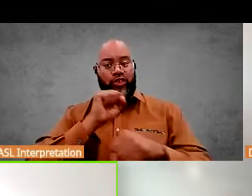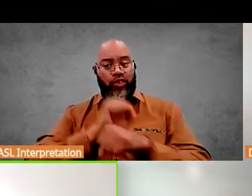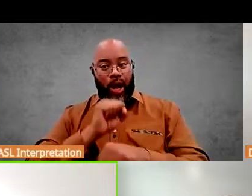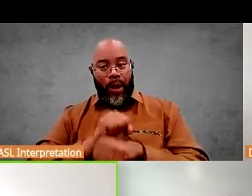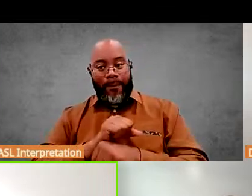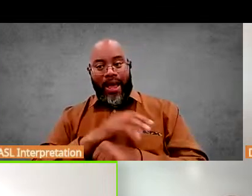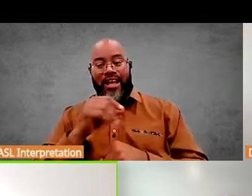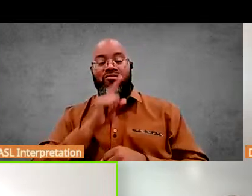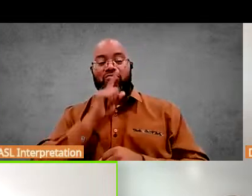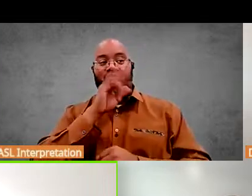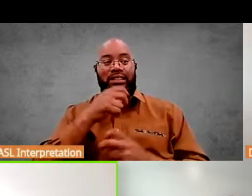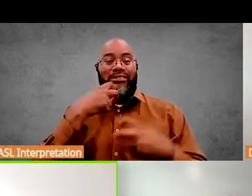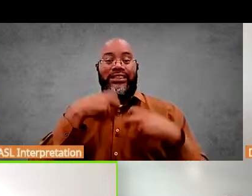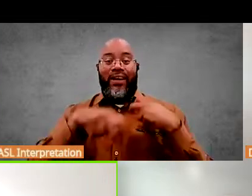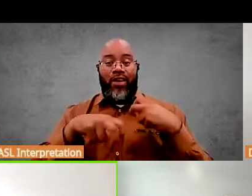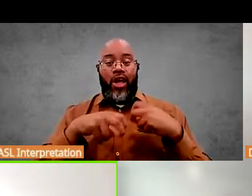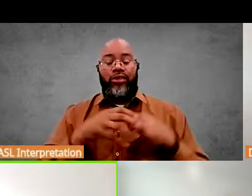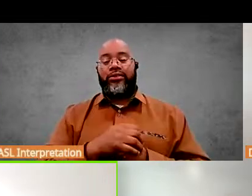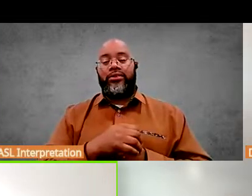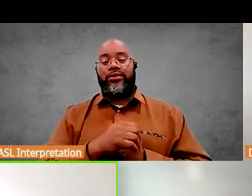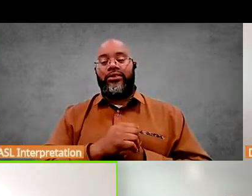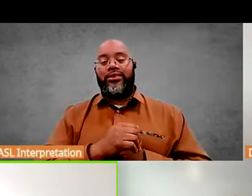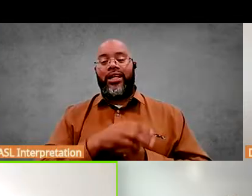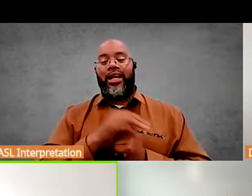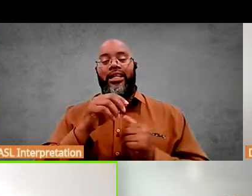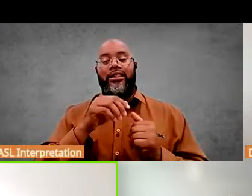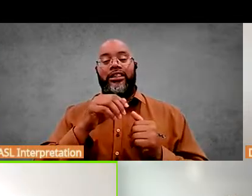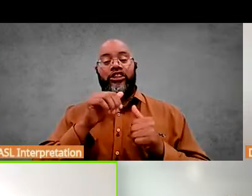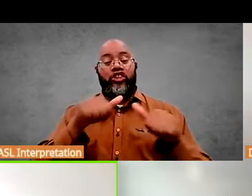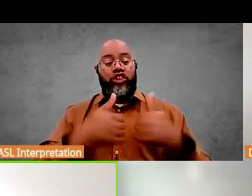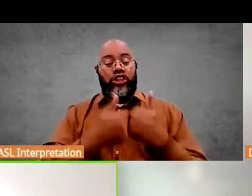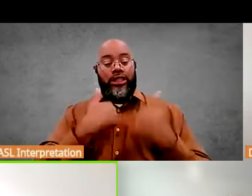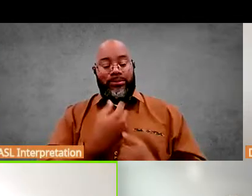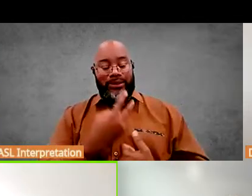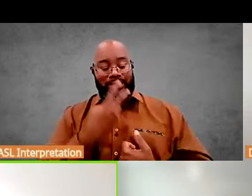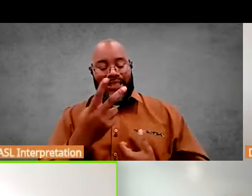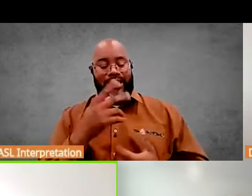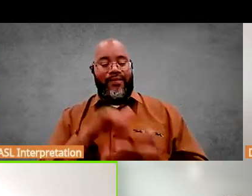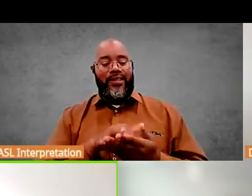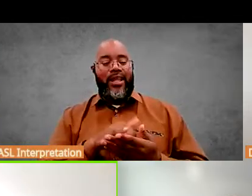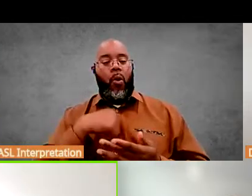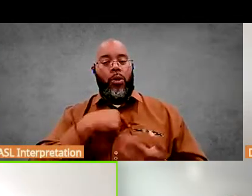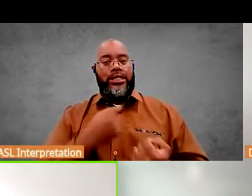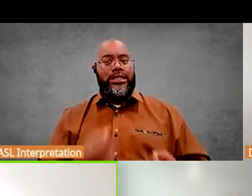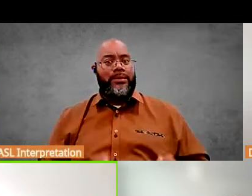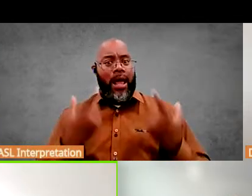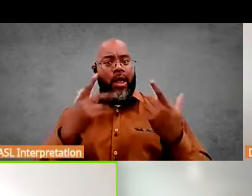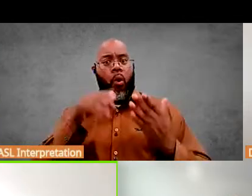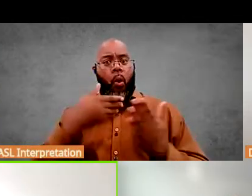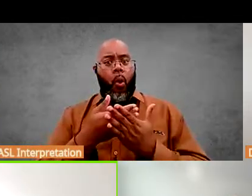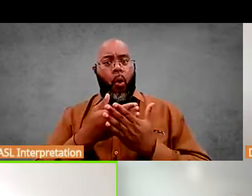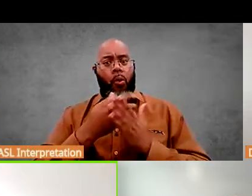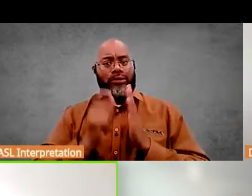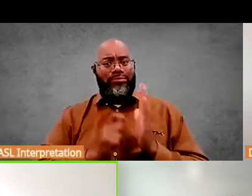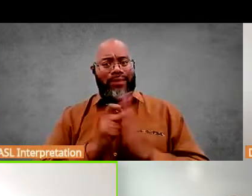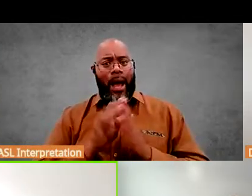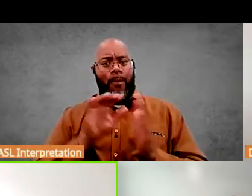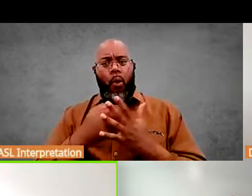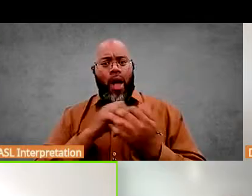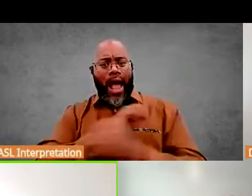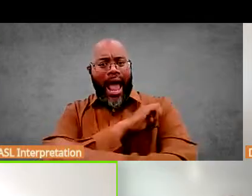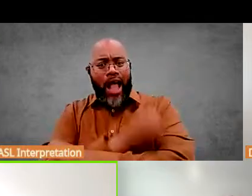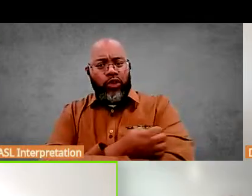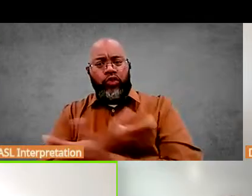is really difficult, and the kind of challenge I am seeing is that we are spending all of this time and all of this energy,